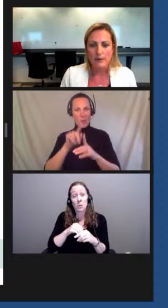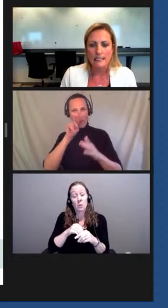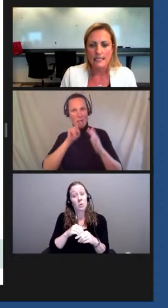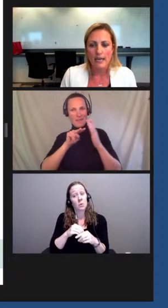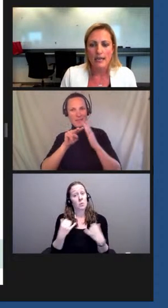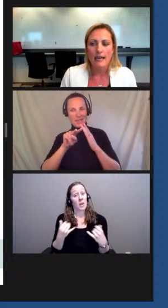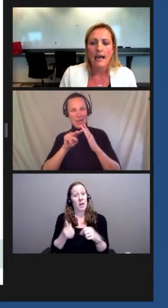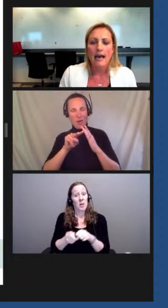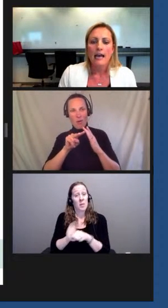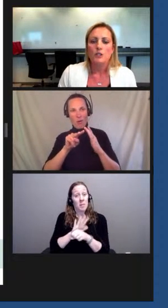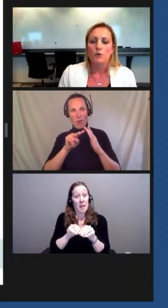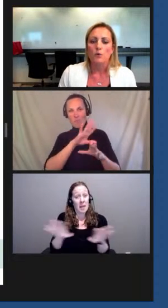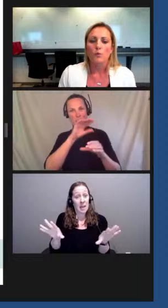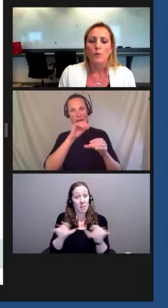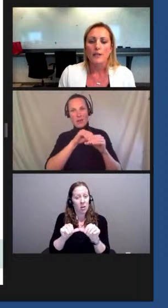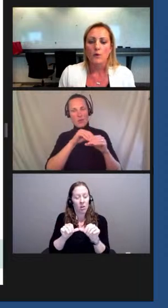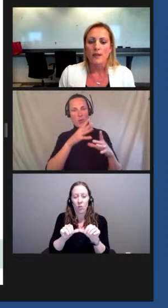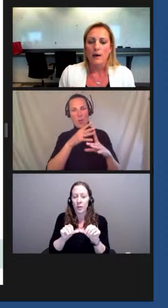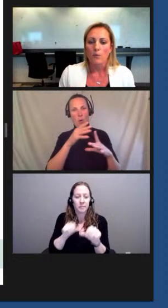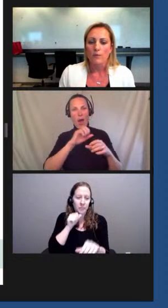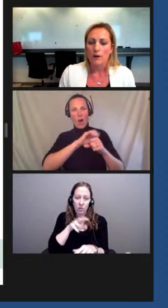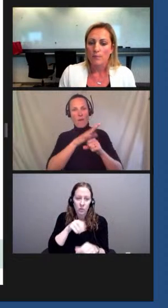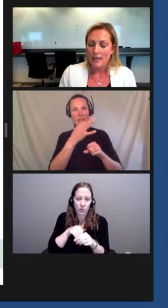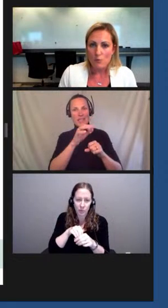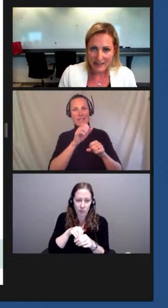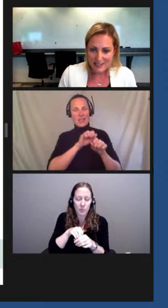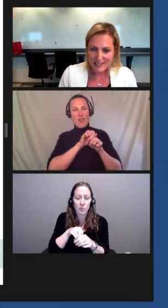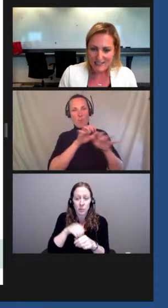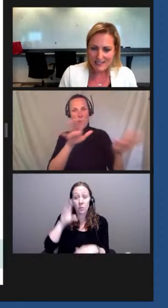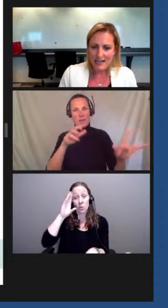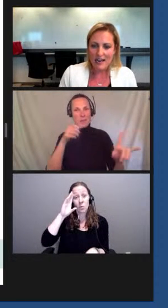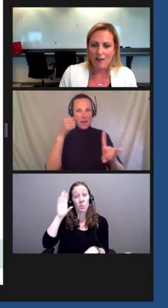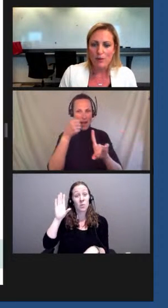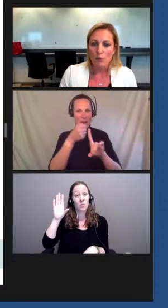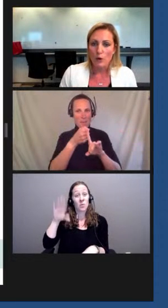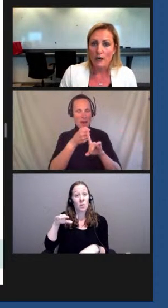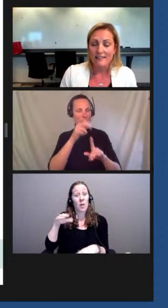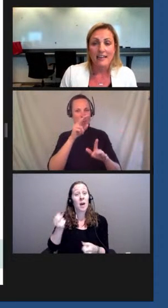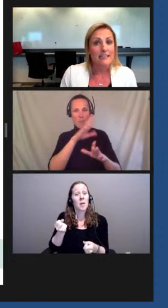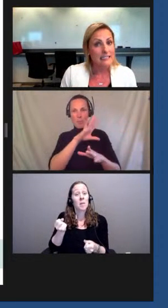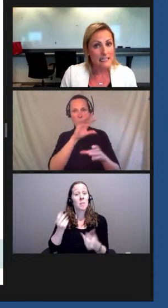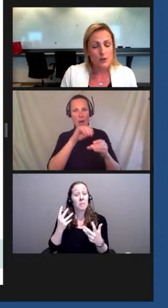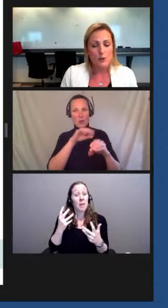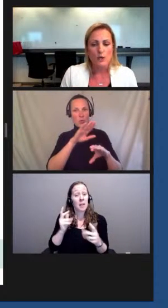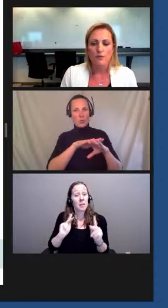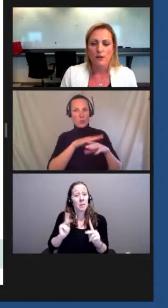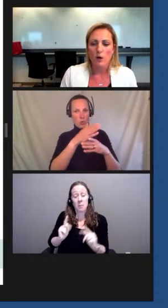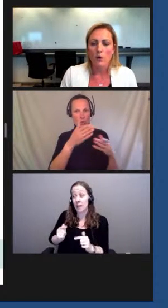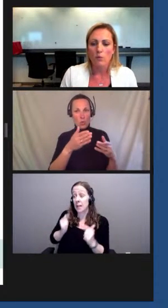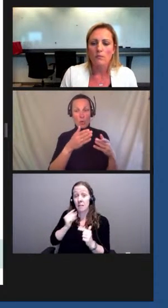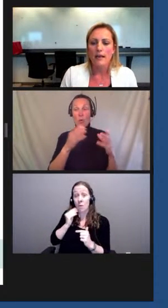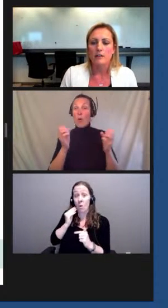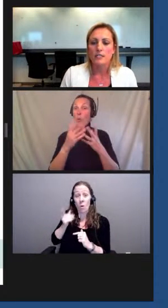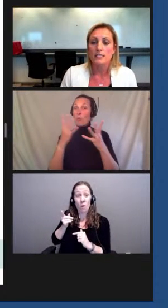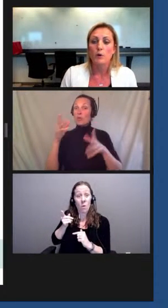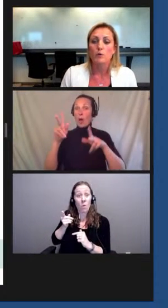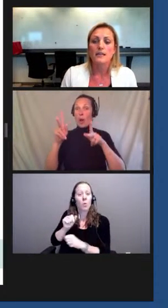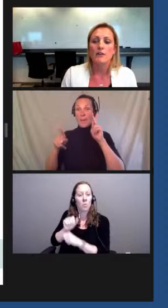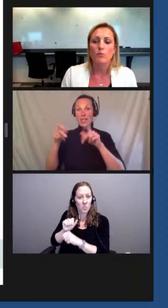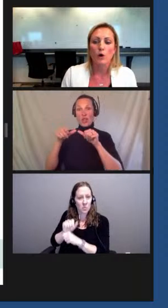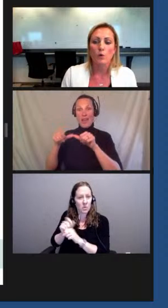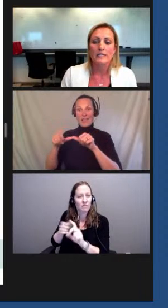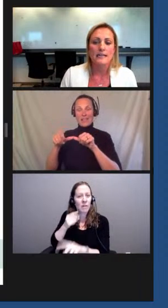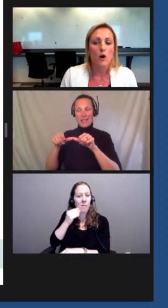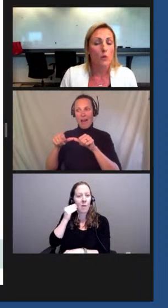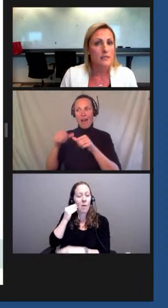COVID-19 pandemic. So we know that there are many more residents that have been working, that continue to work from home and are disposing